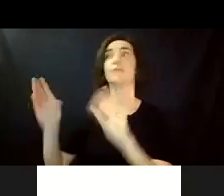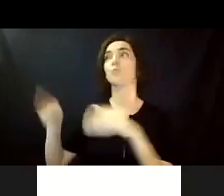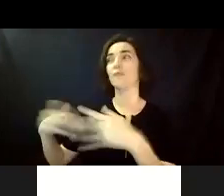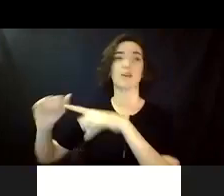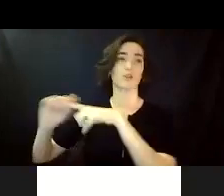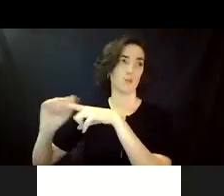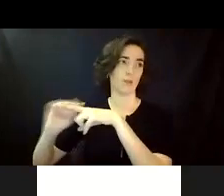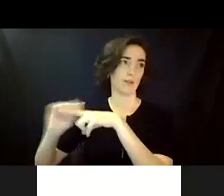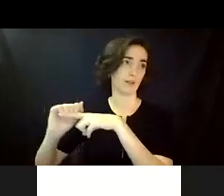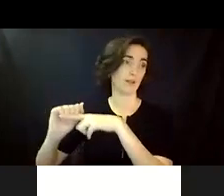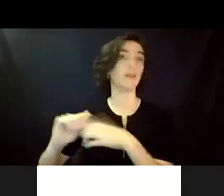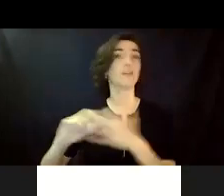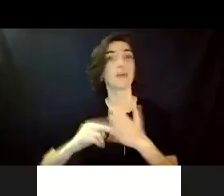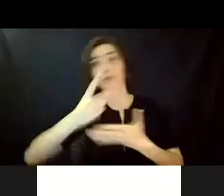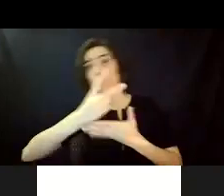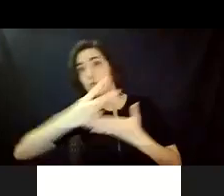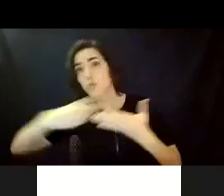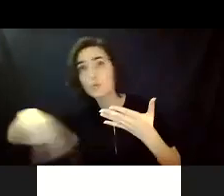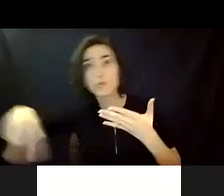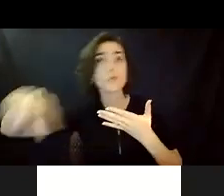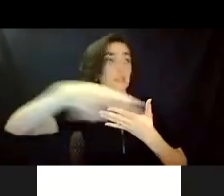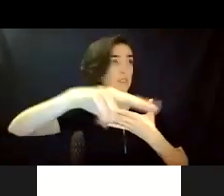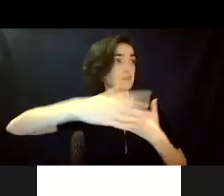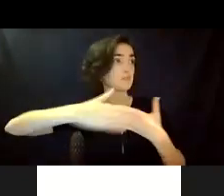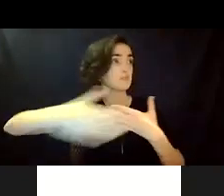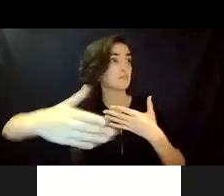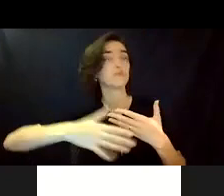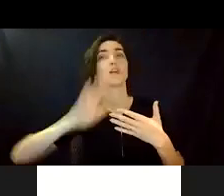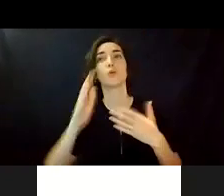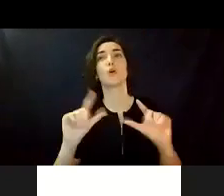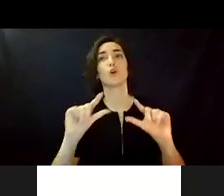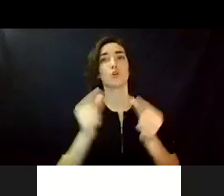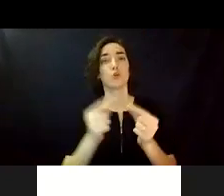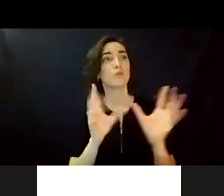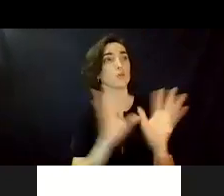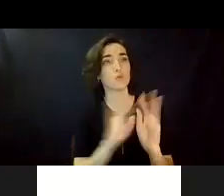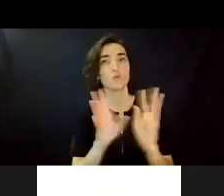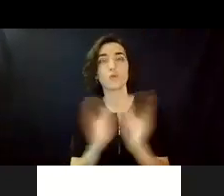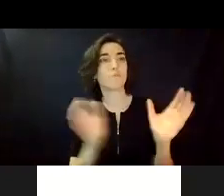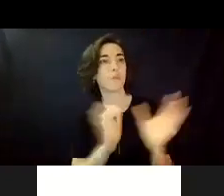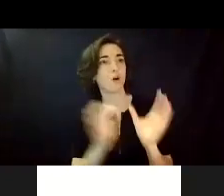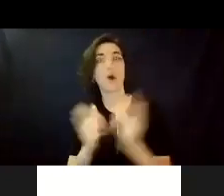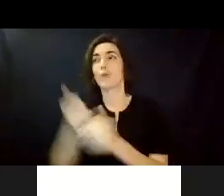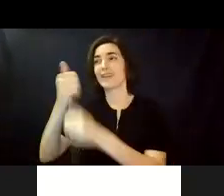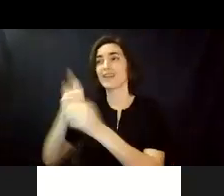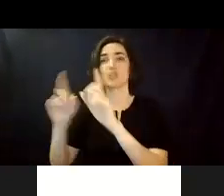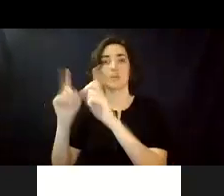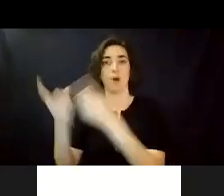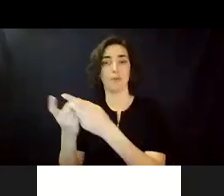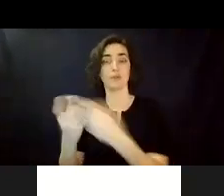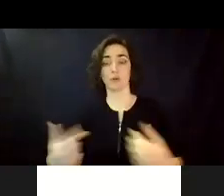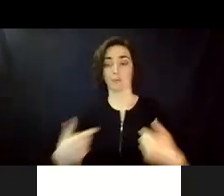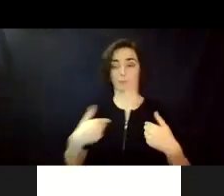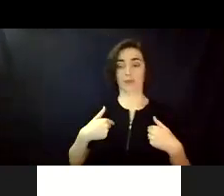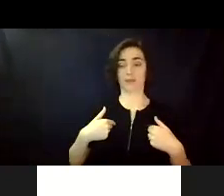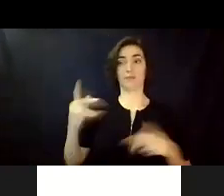the next 2 weeks or so, we will have small group sessions with each department where myself and my